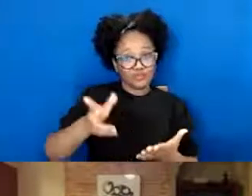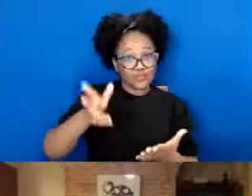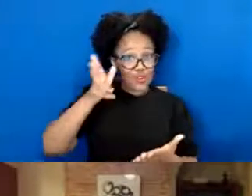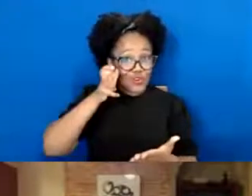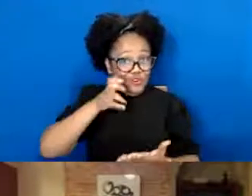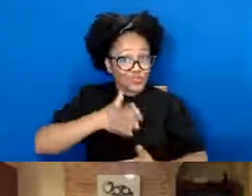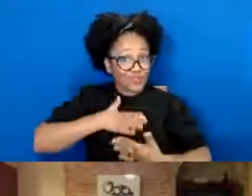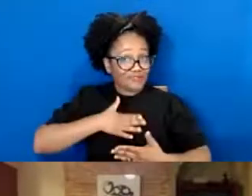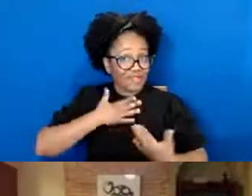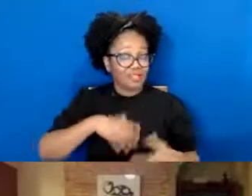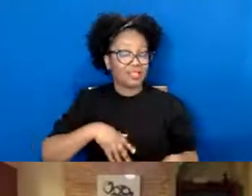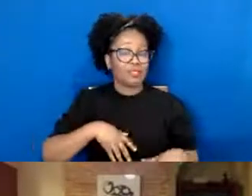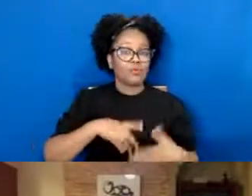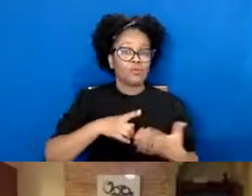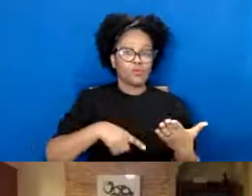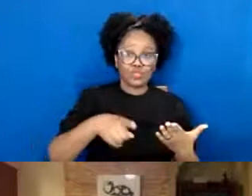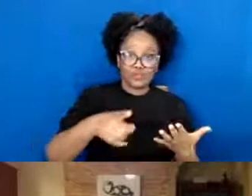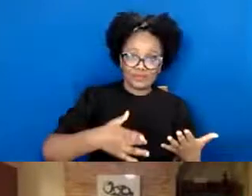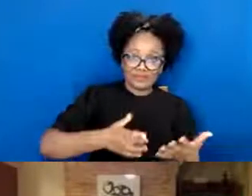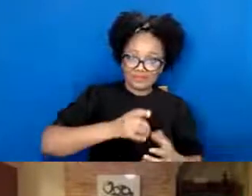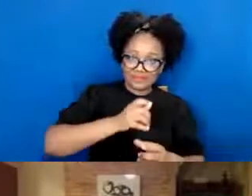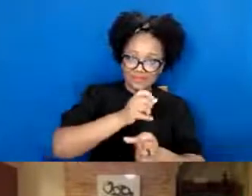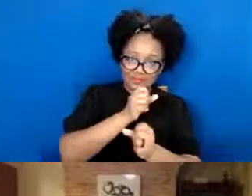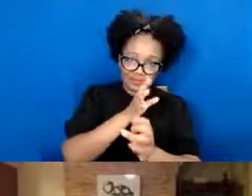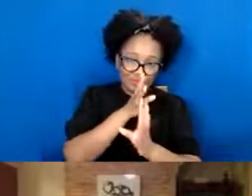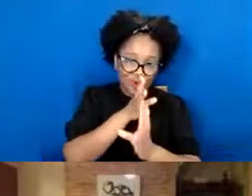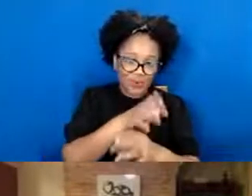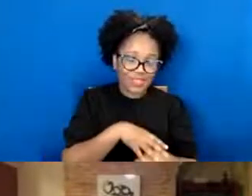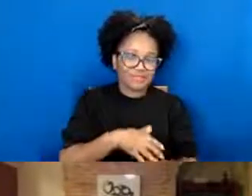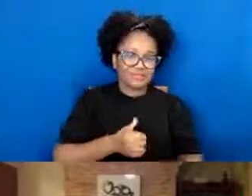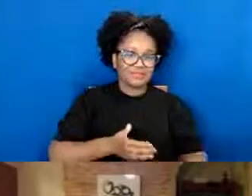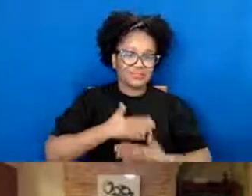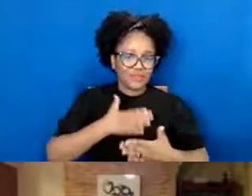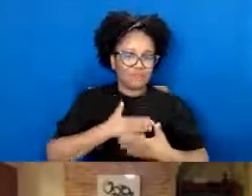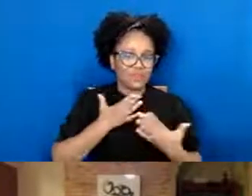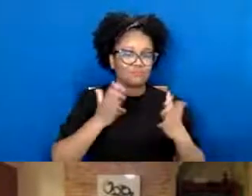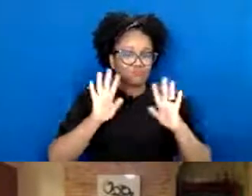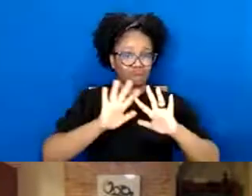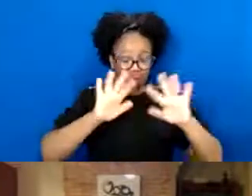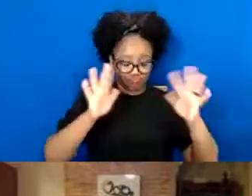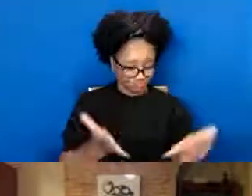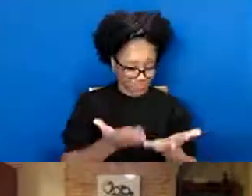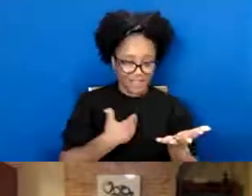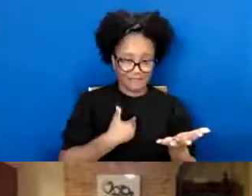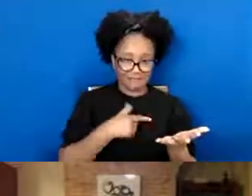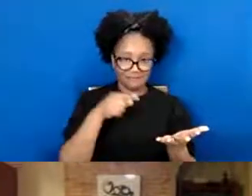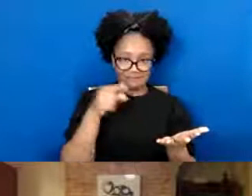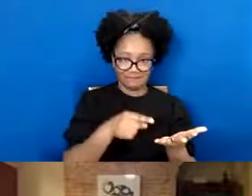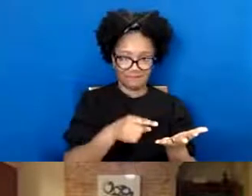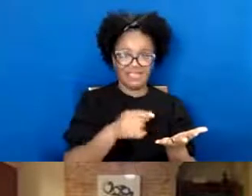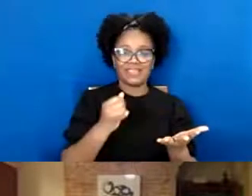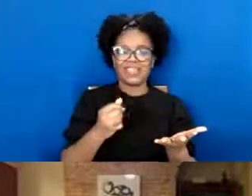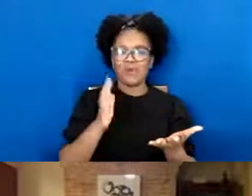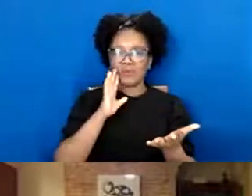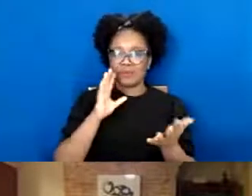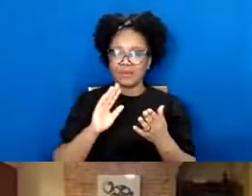And this is where I think the exercise gets a lot harder, at least for me. So all of this is like, we're picking our garden. We got a